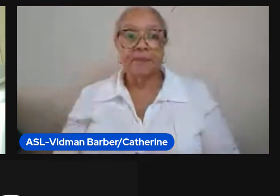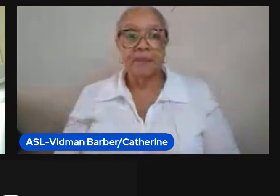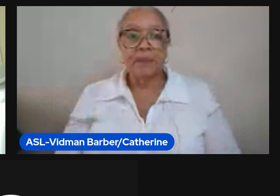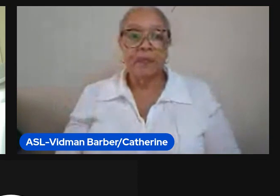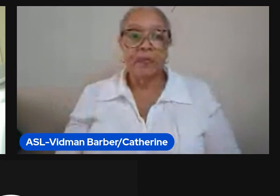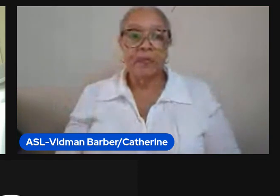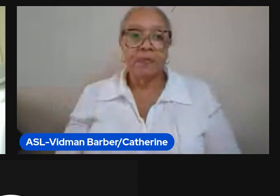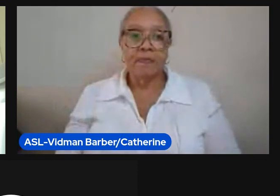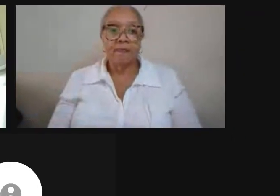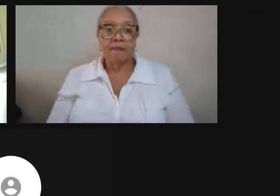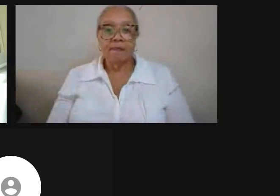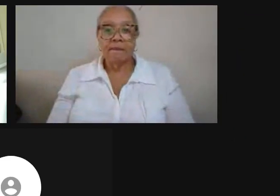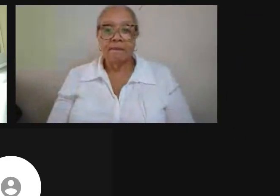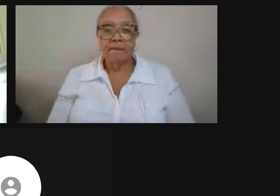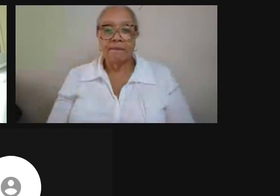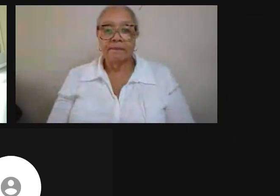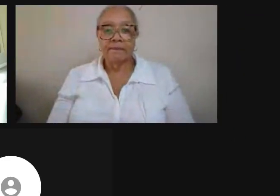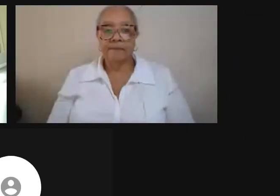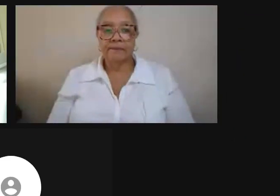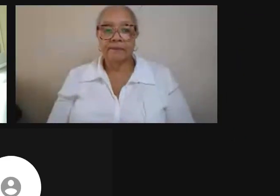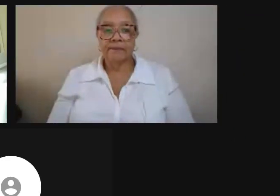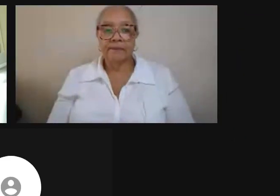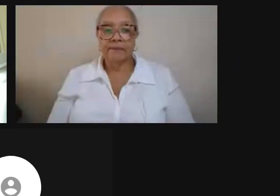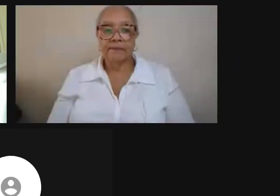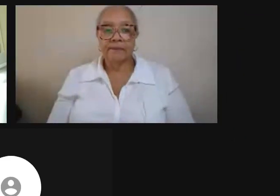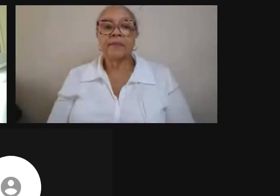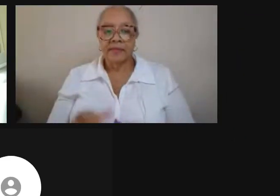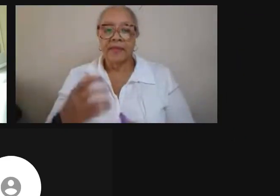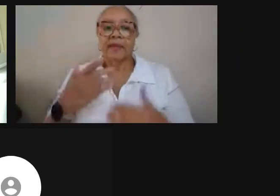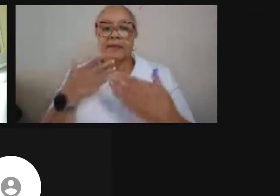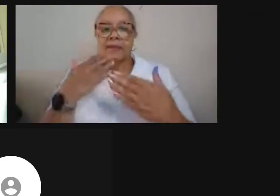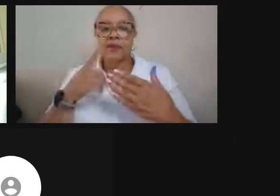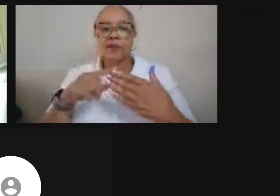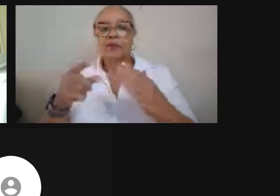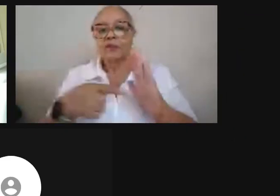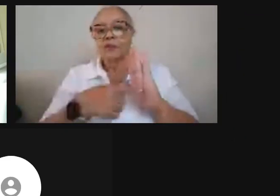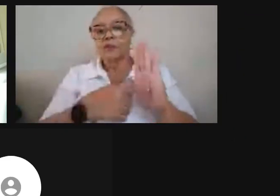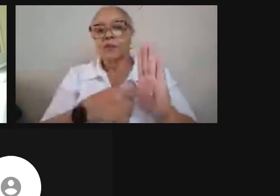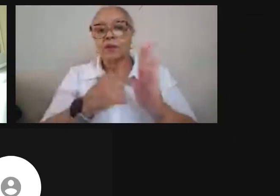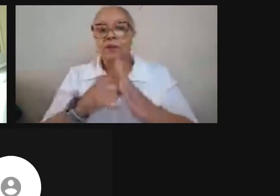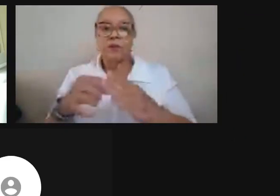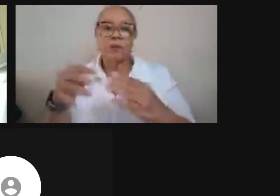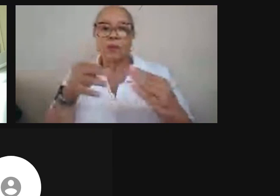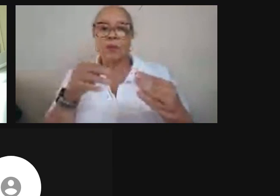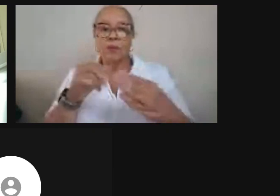I see Yassine is saying thank you for highlighting the war.